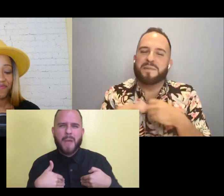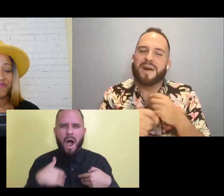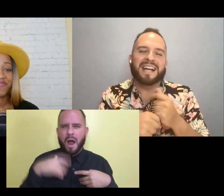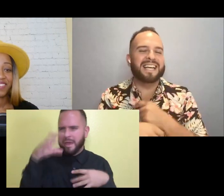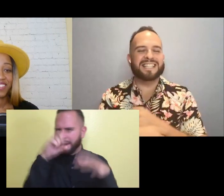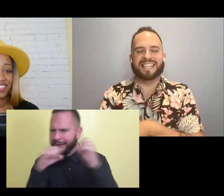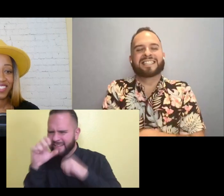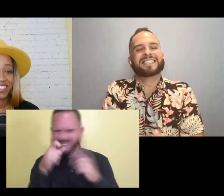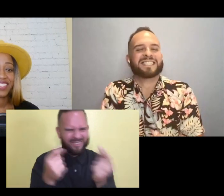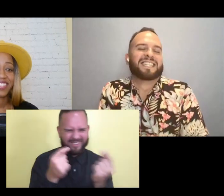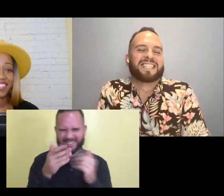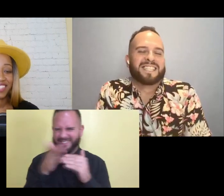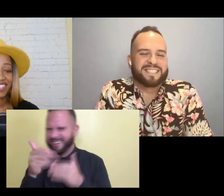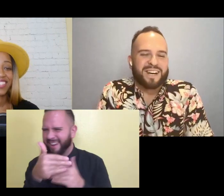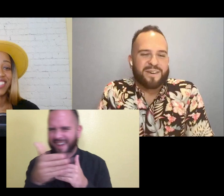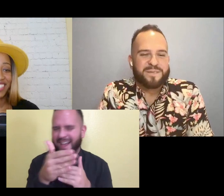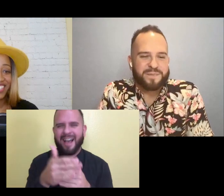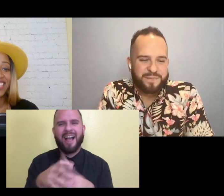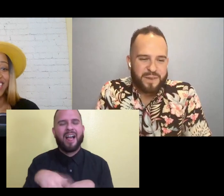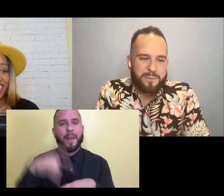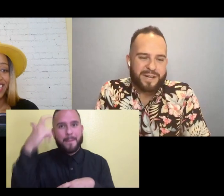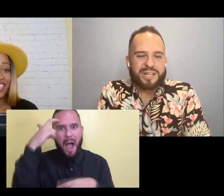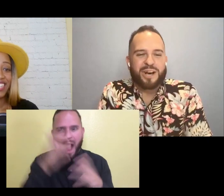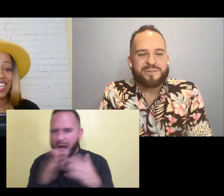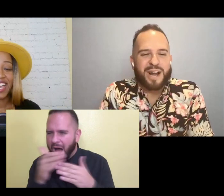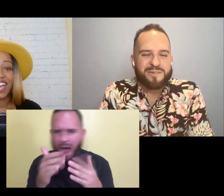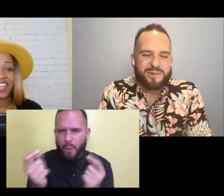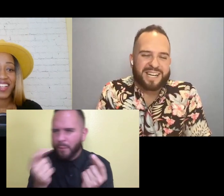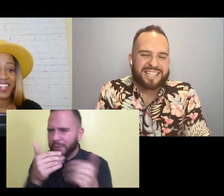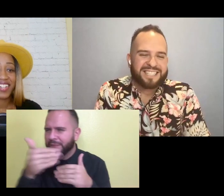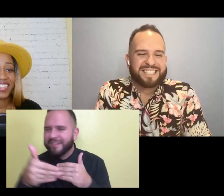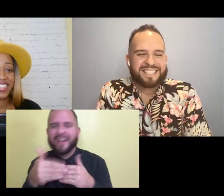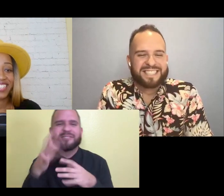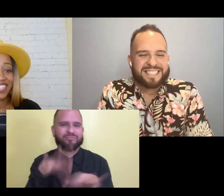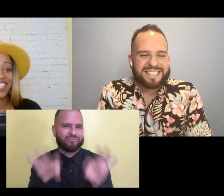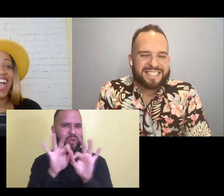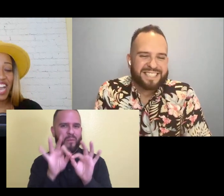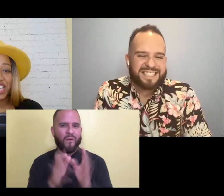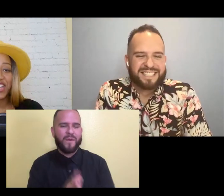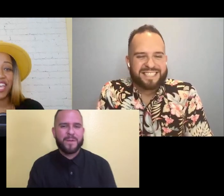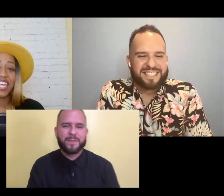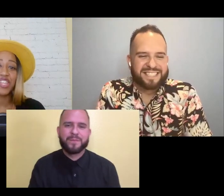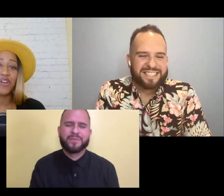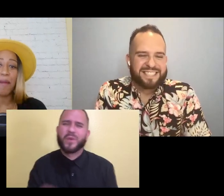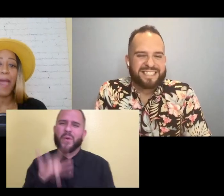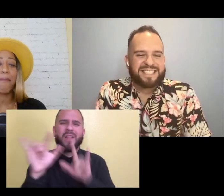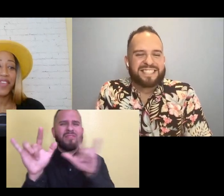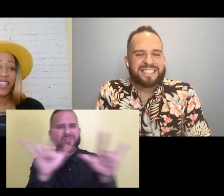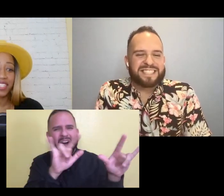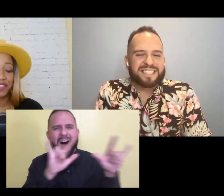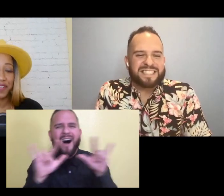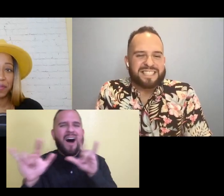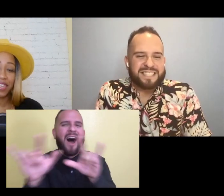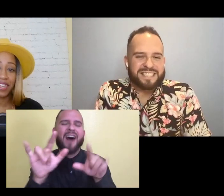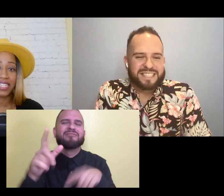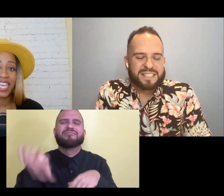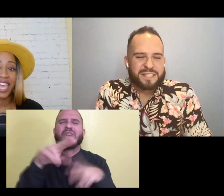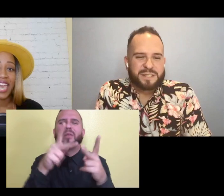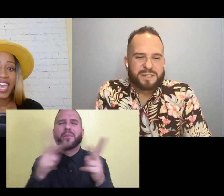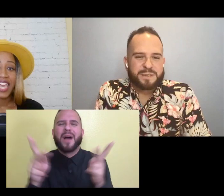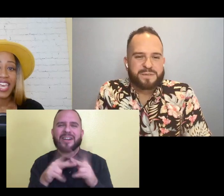gotta keep your mind guessing. So much love for everywhere. I agree, and I'm happy that it's different